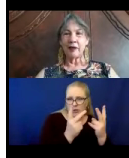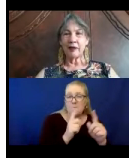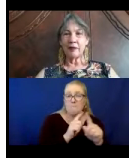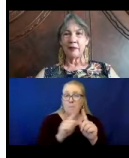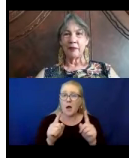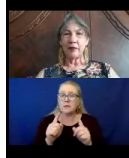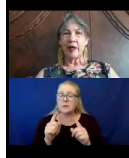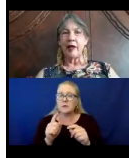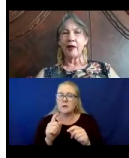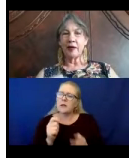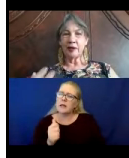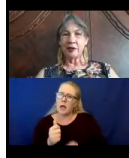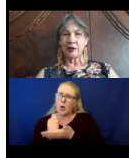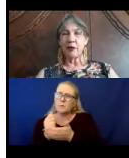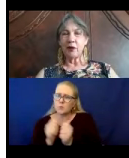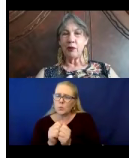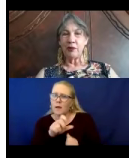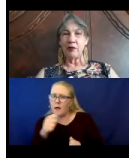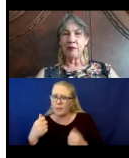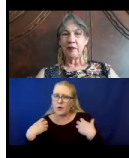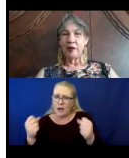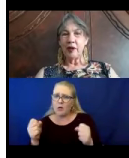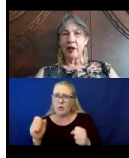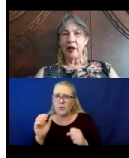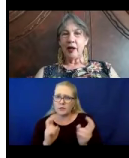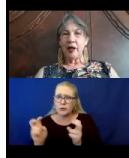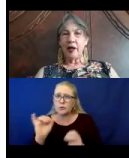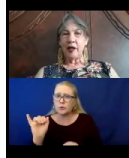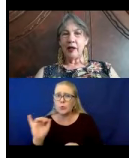of other health issues and with mood.